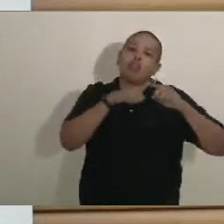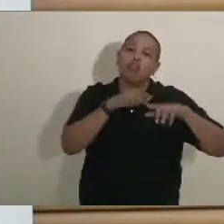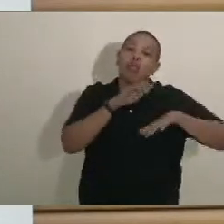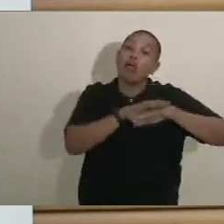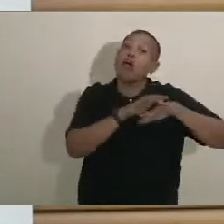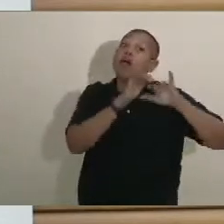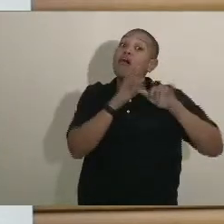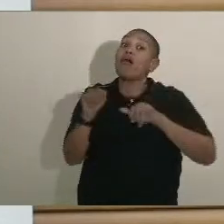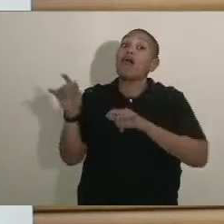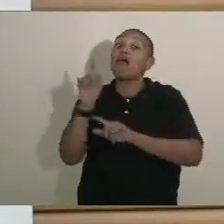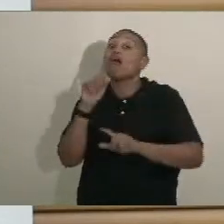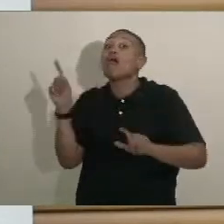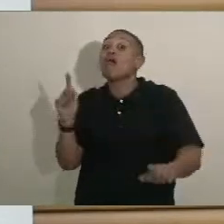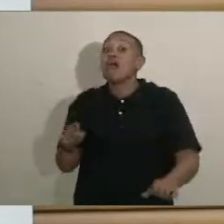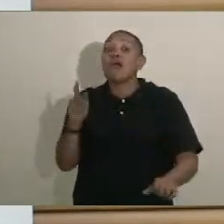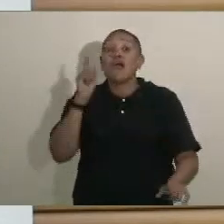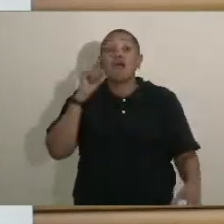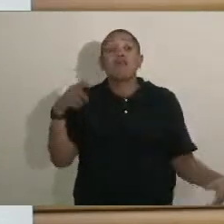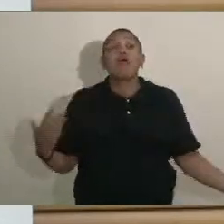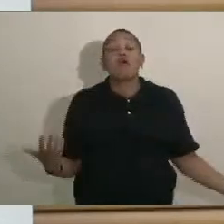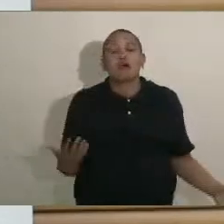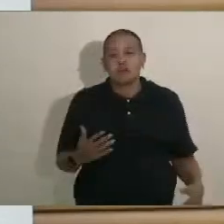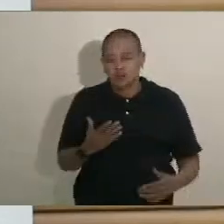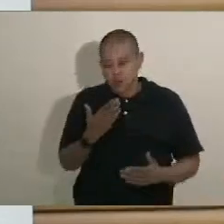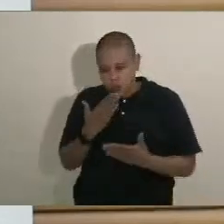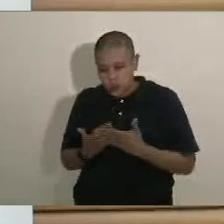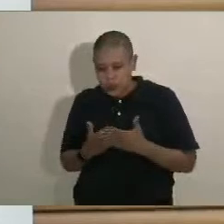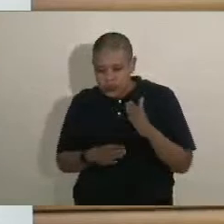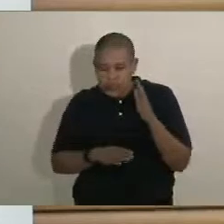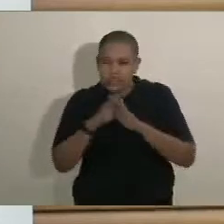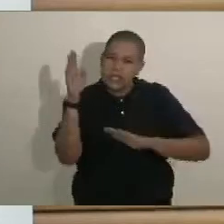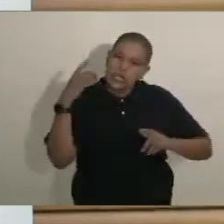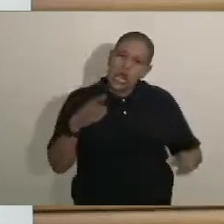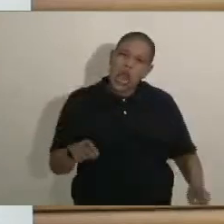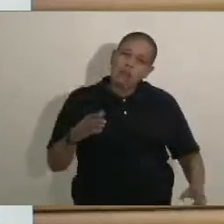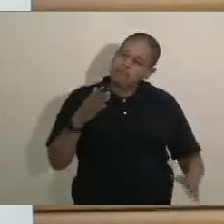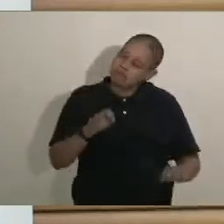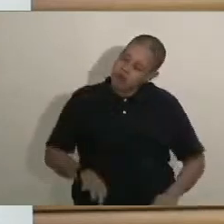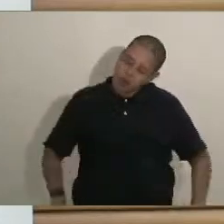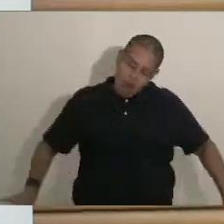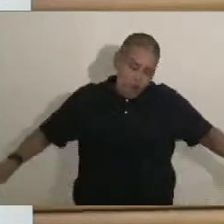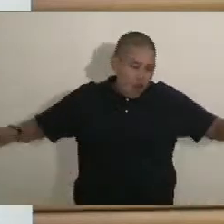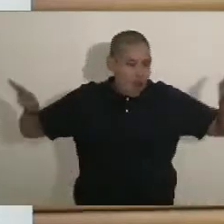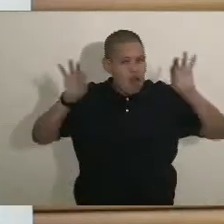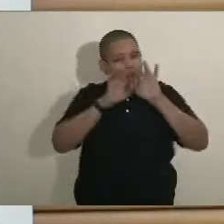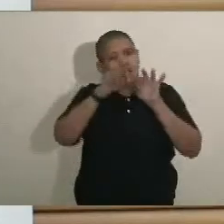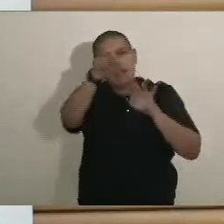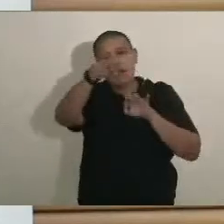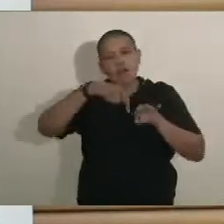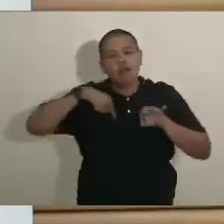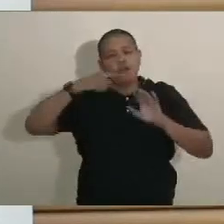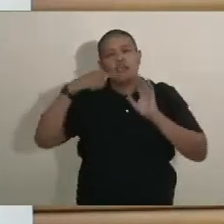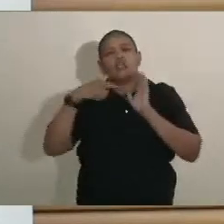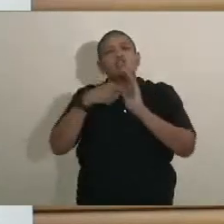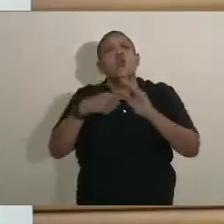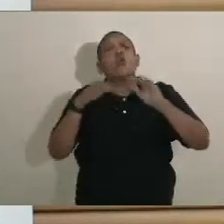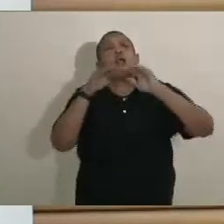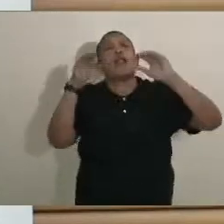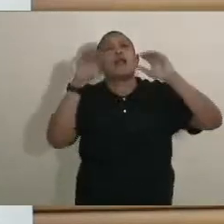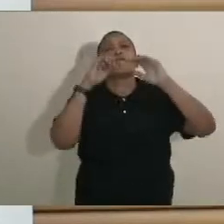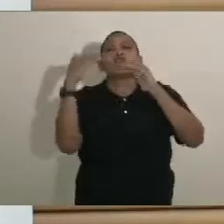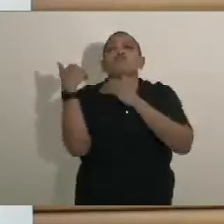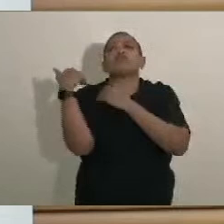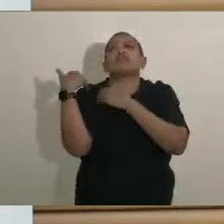individual response for the collective good. Very, very important that we demonstrate that level of